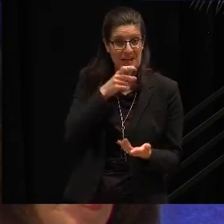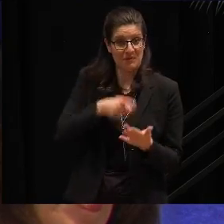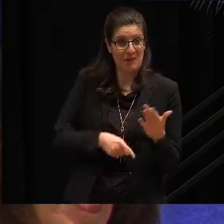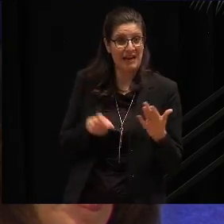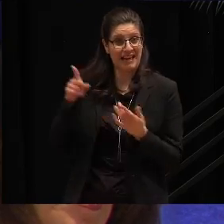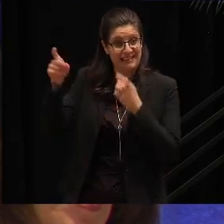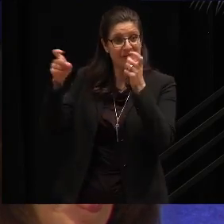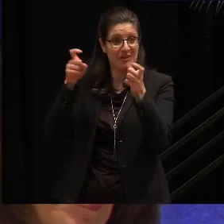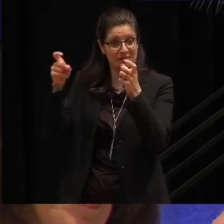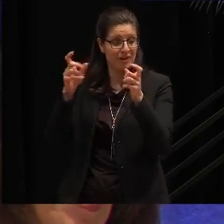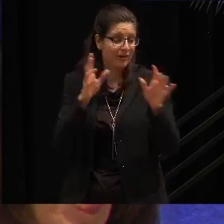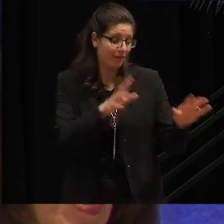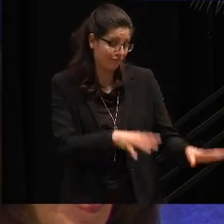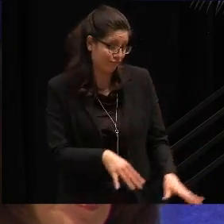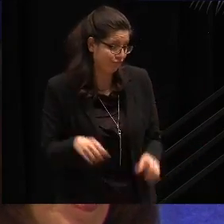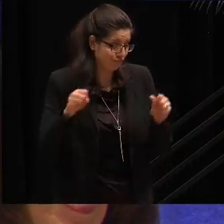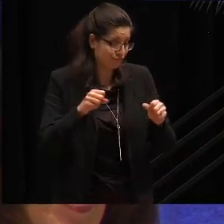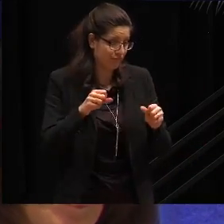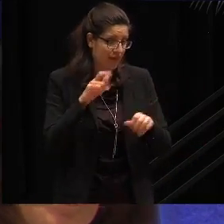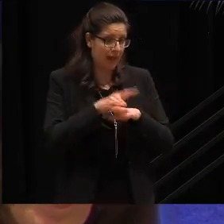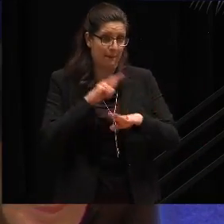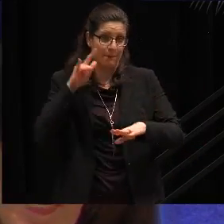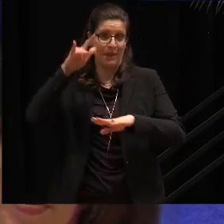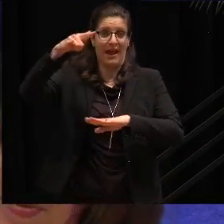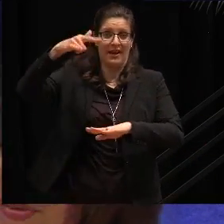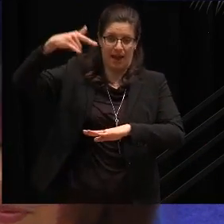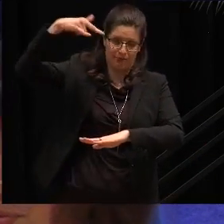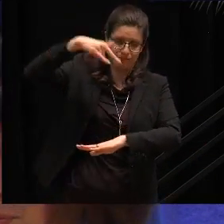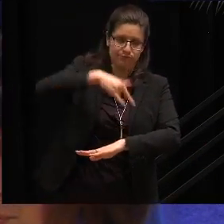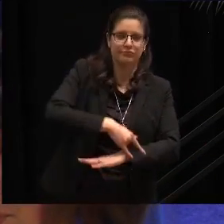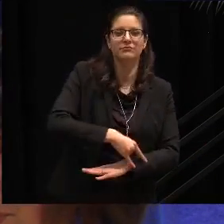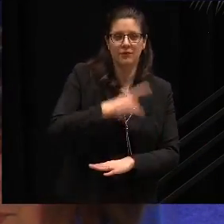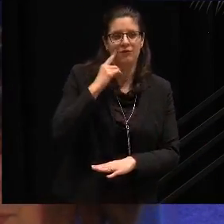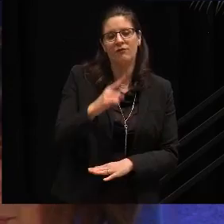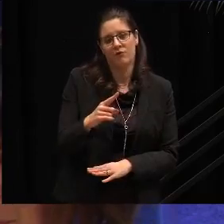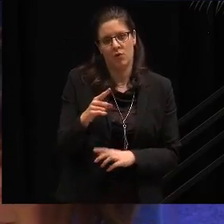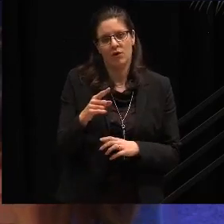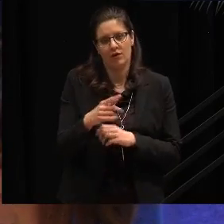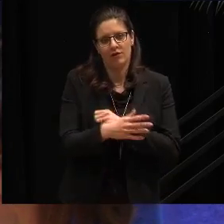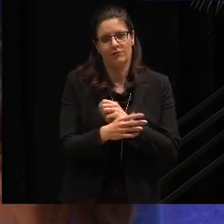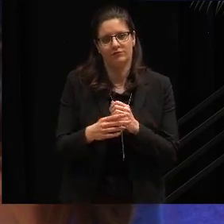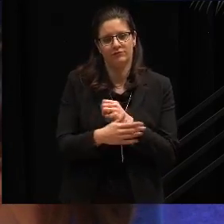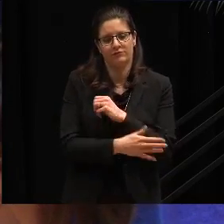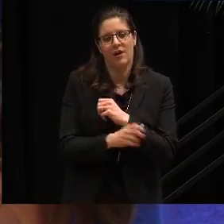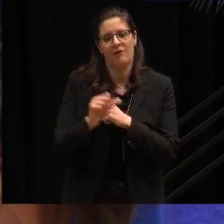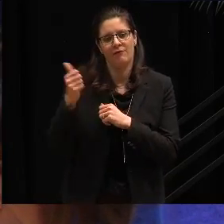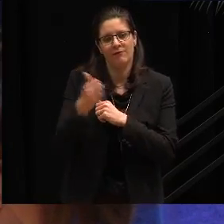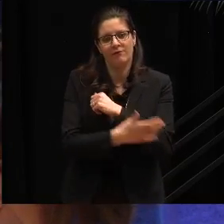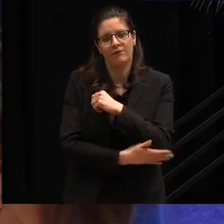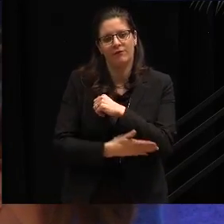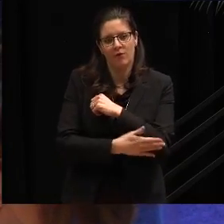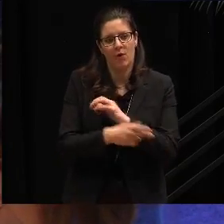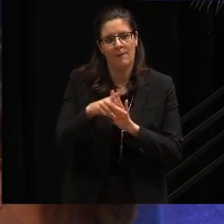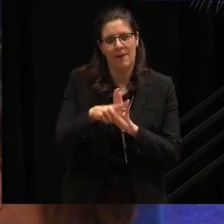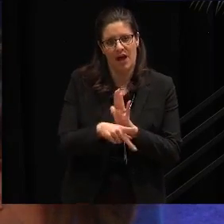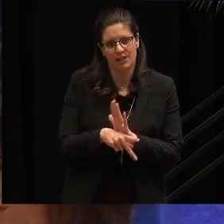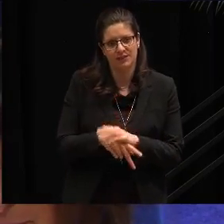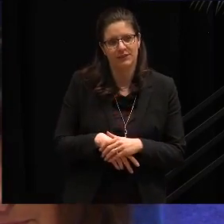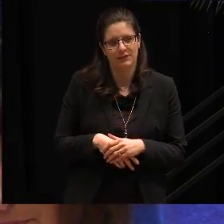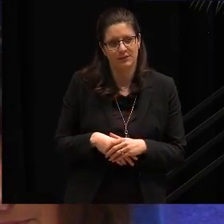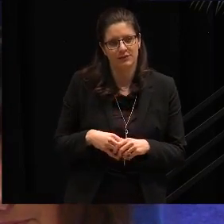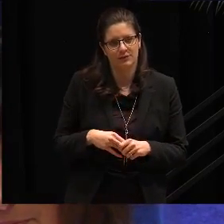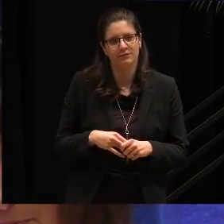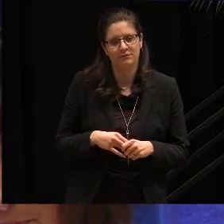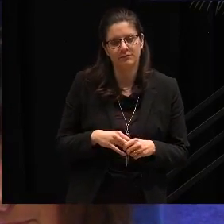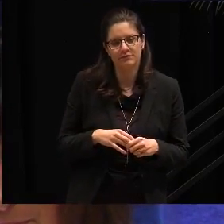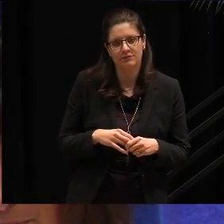administration took the controls of the plane and pointed downward on foreign policy. And so that reckoning's just coming a little earlier, that our